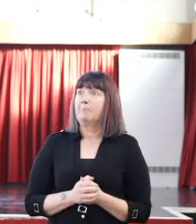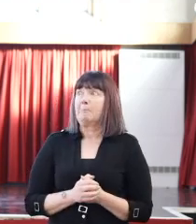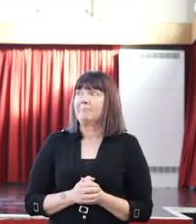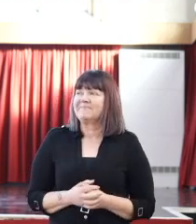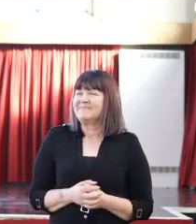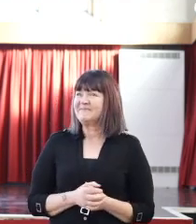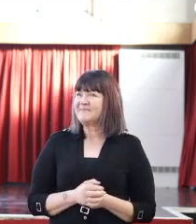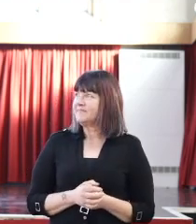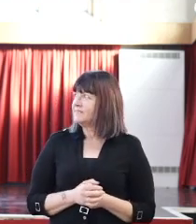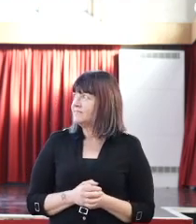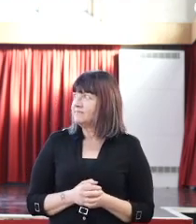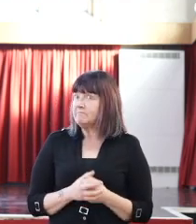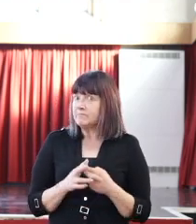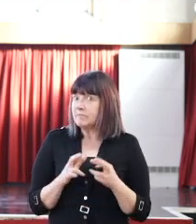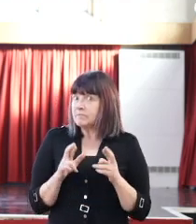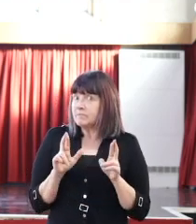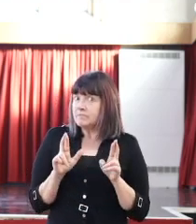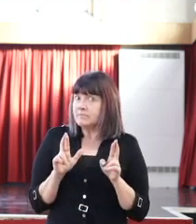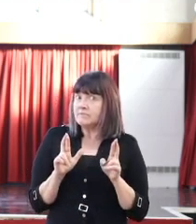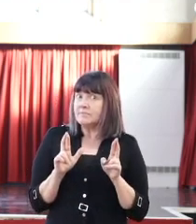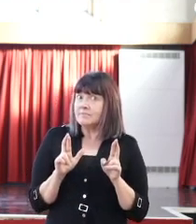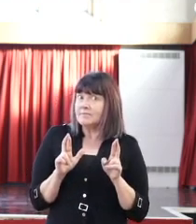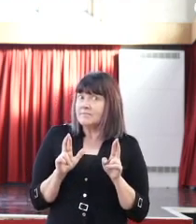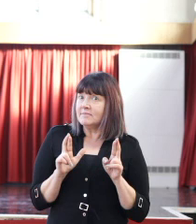It's looking hopeful.